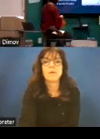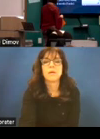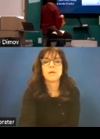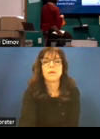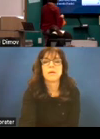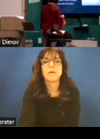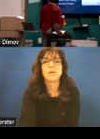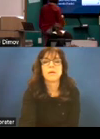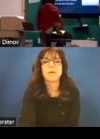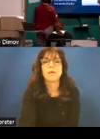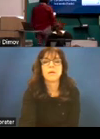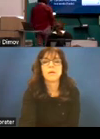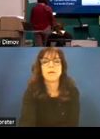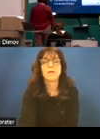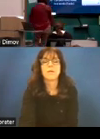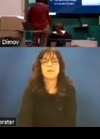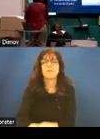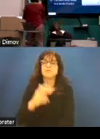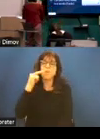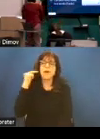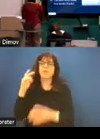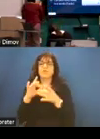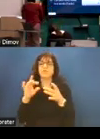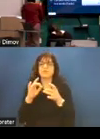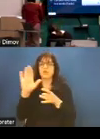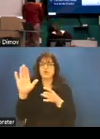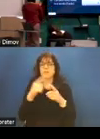And big would be from my daughter.